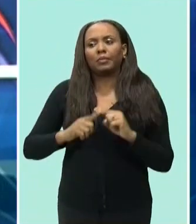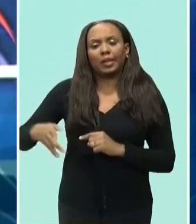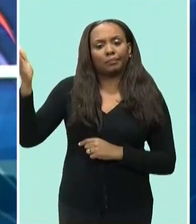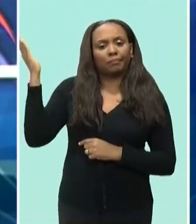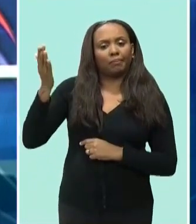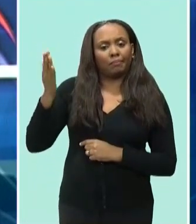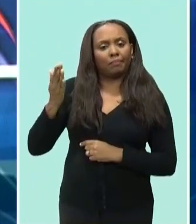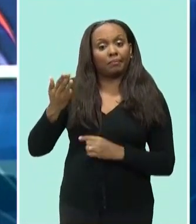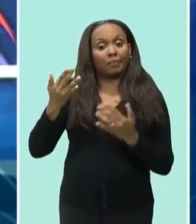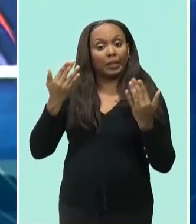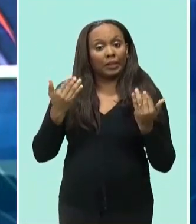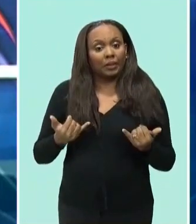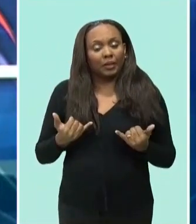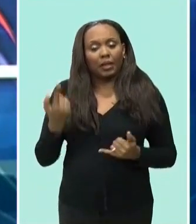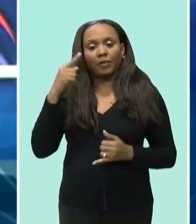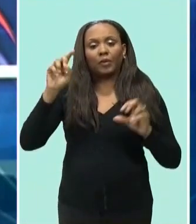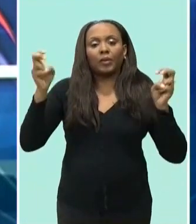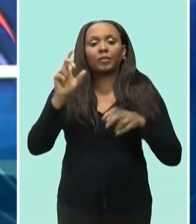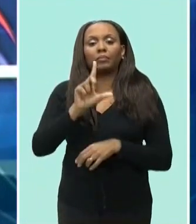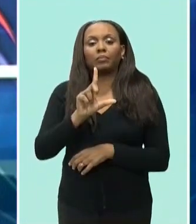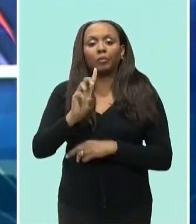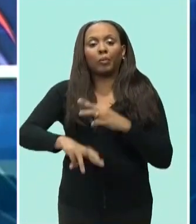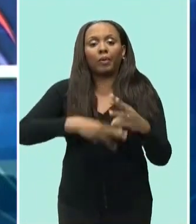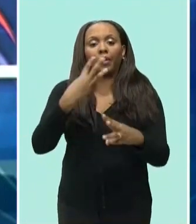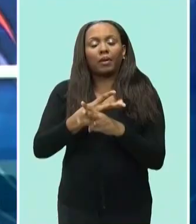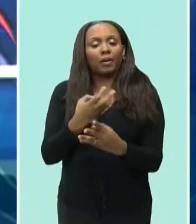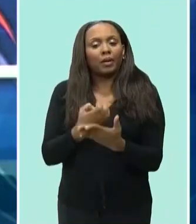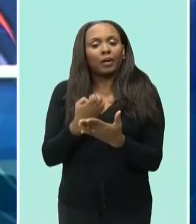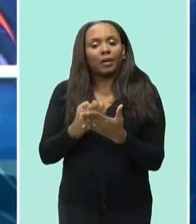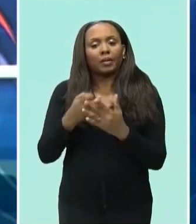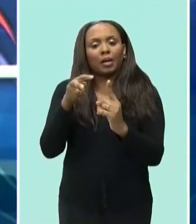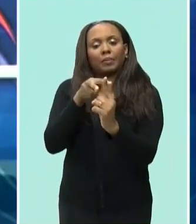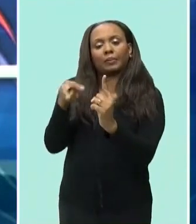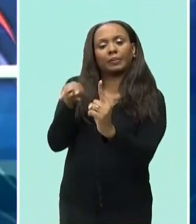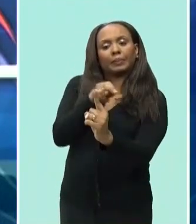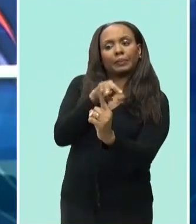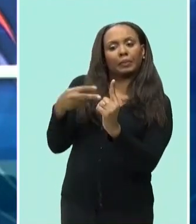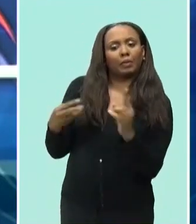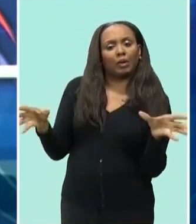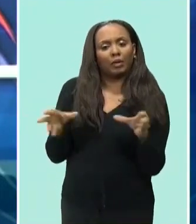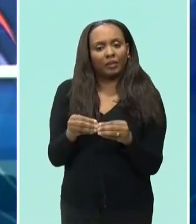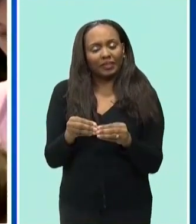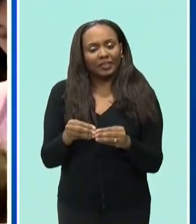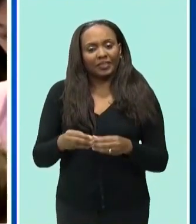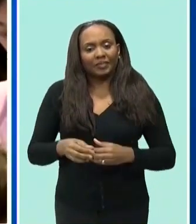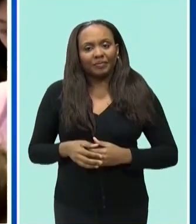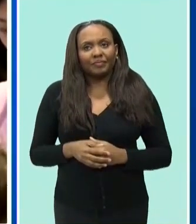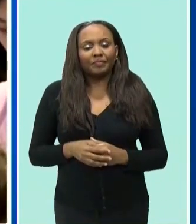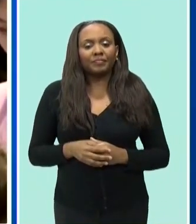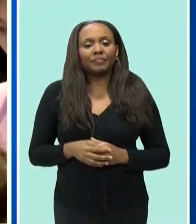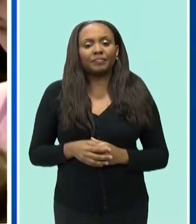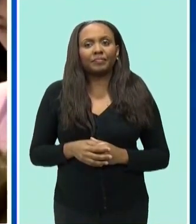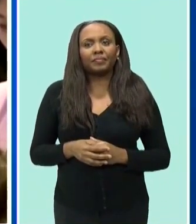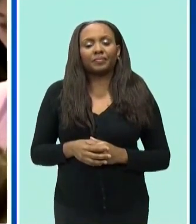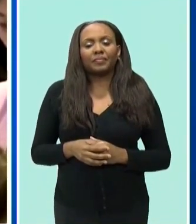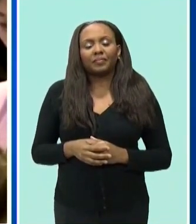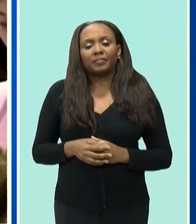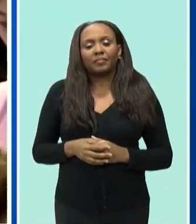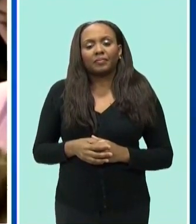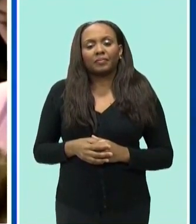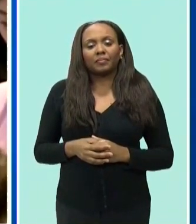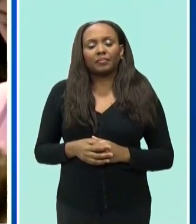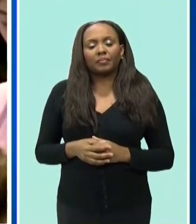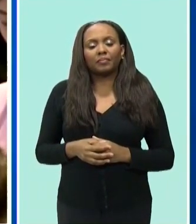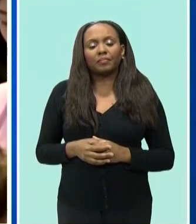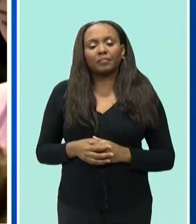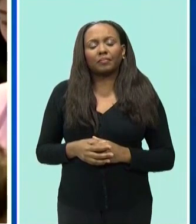and answer session of the 2019 World Economic Outlook media conference. For Barbados, we have